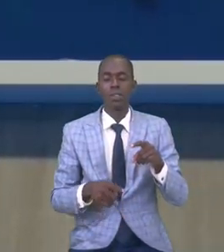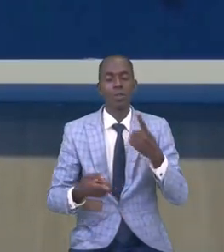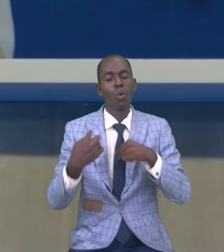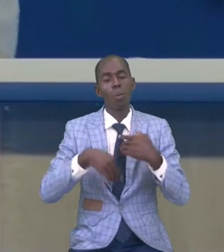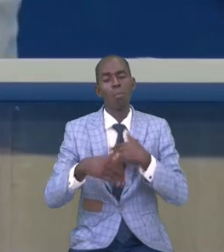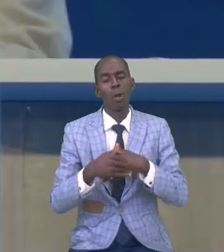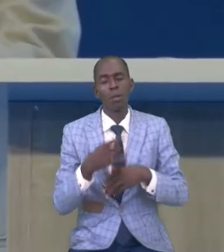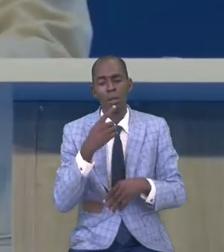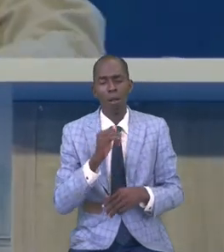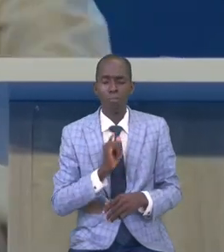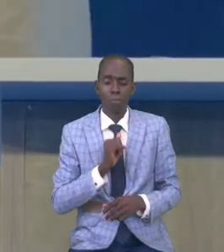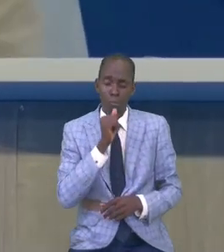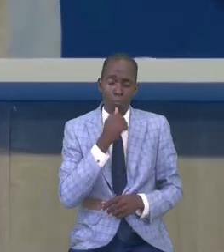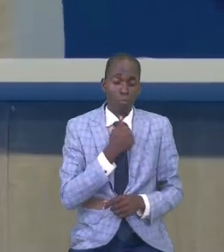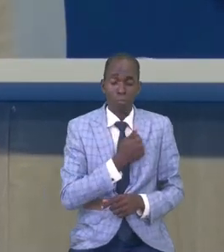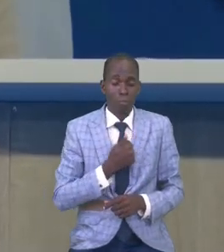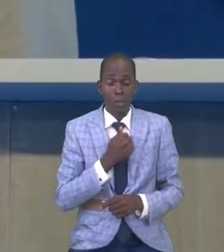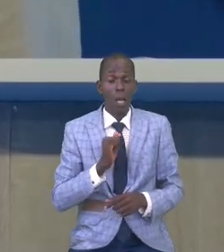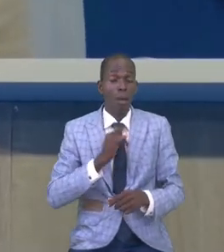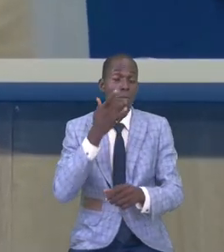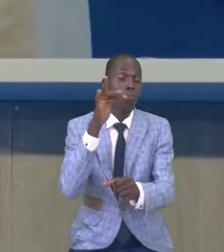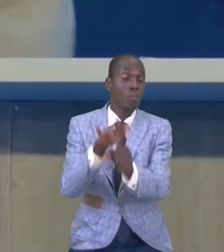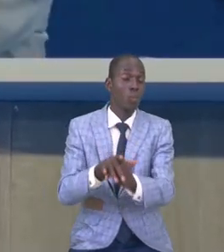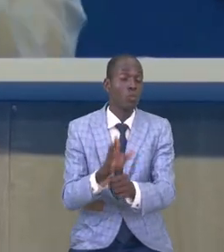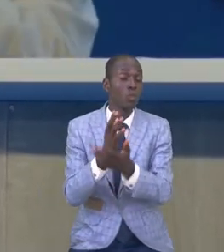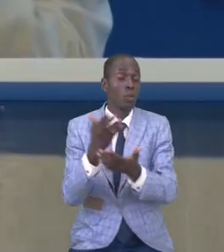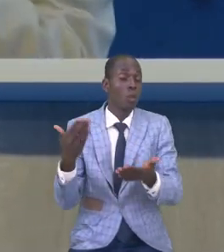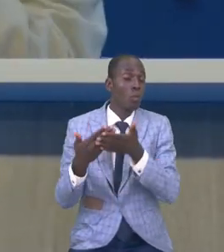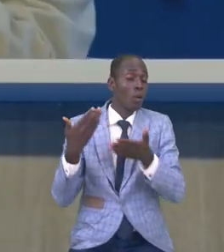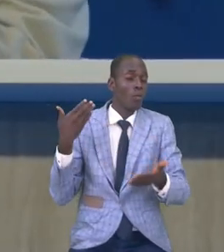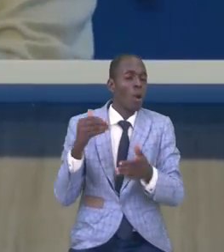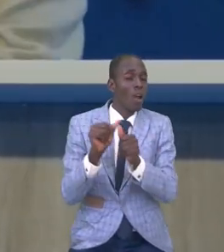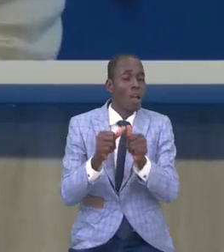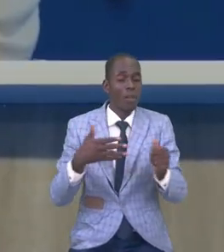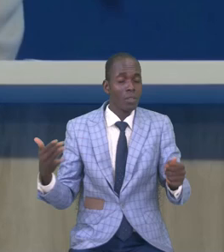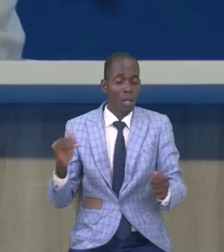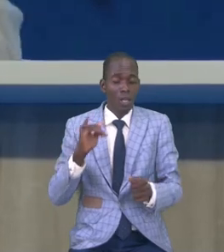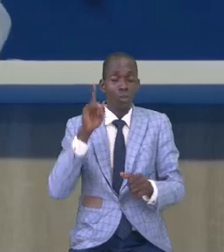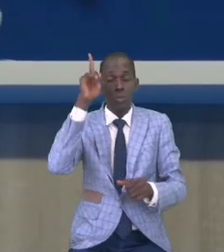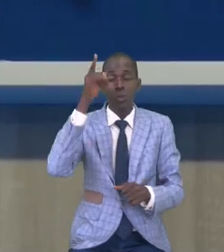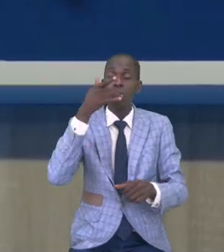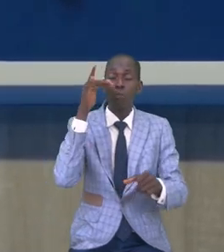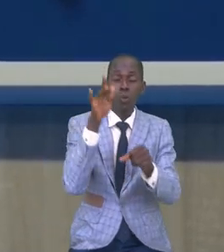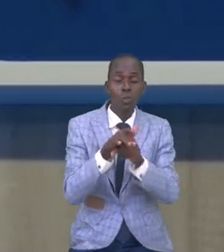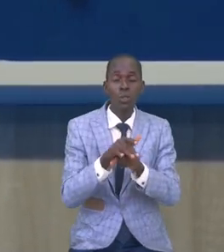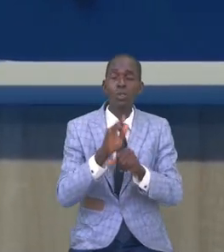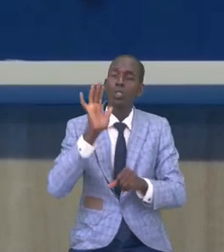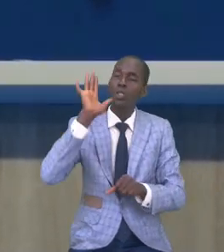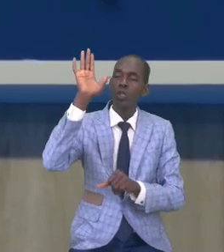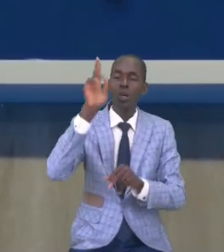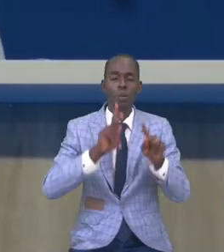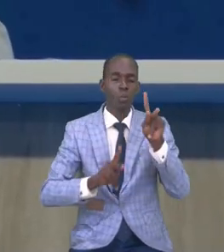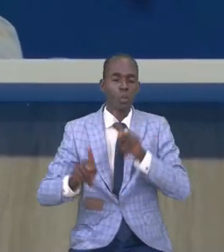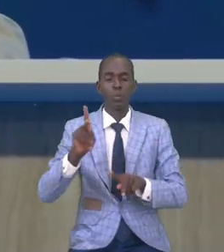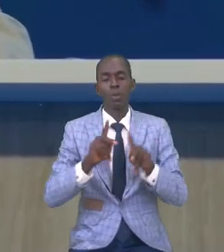say, I'm sorry, I promised you that. Everything you promised your people,